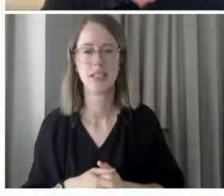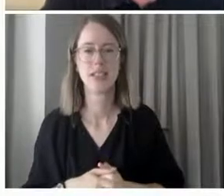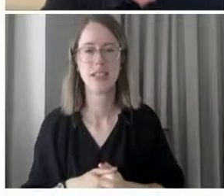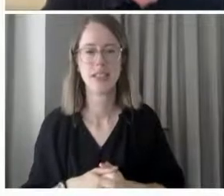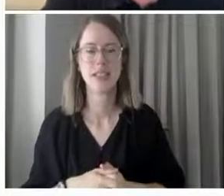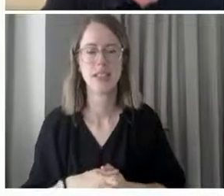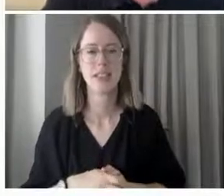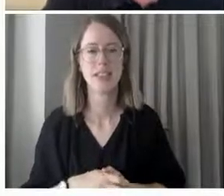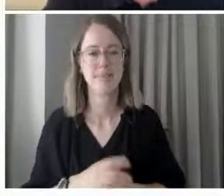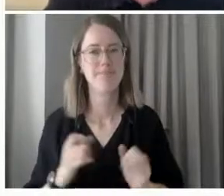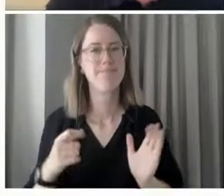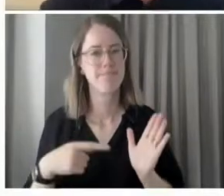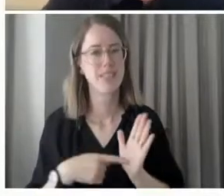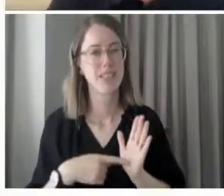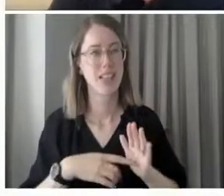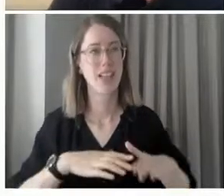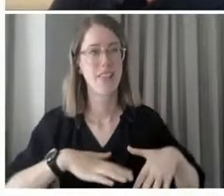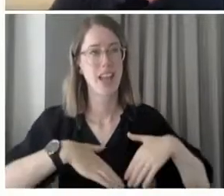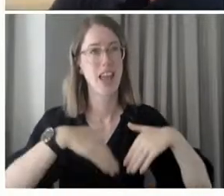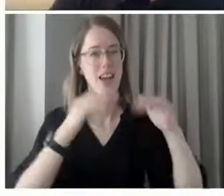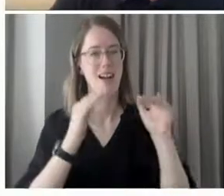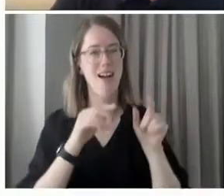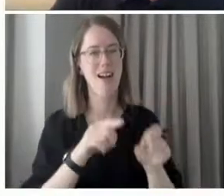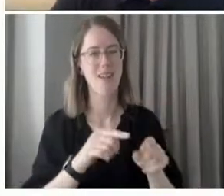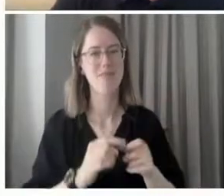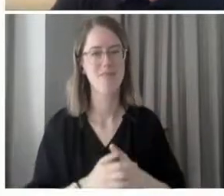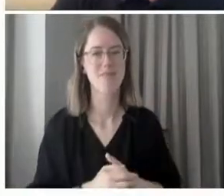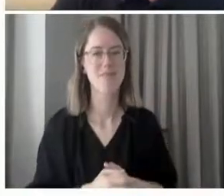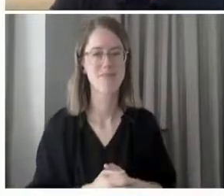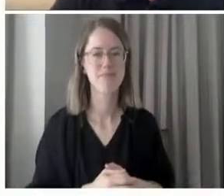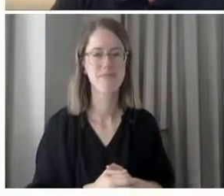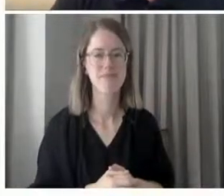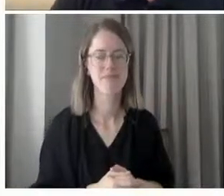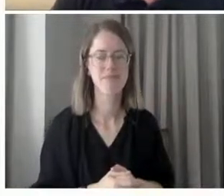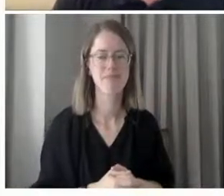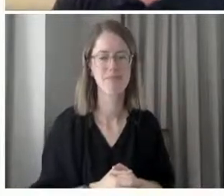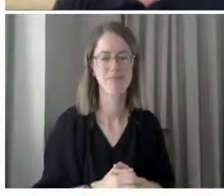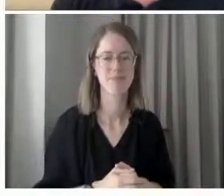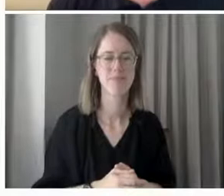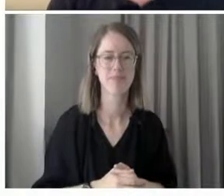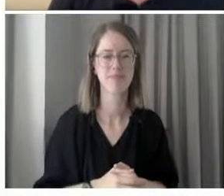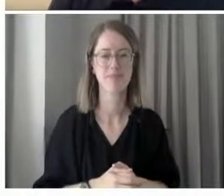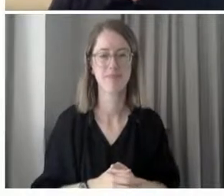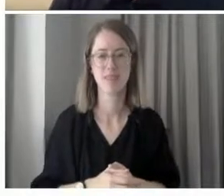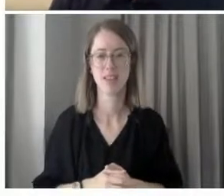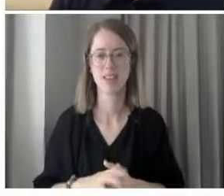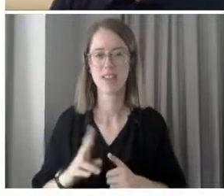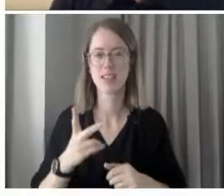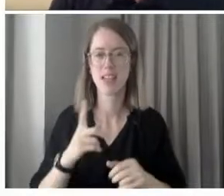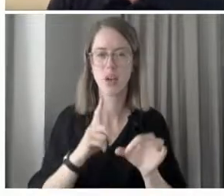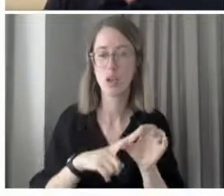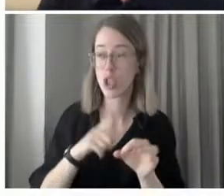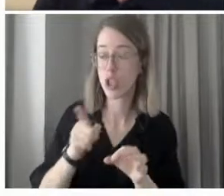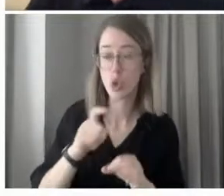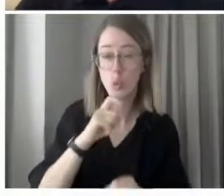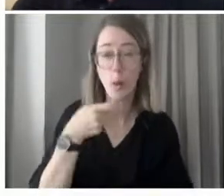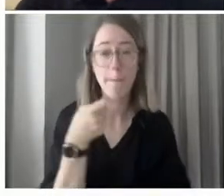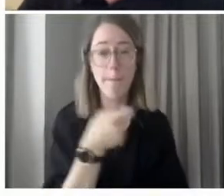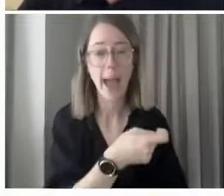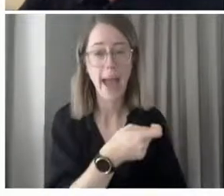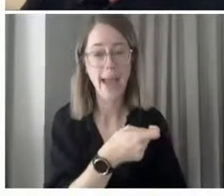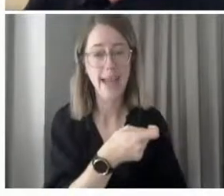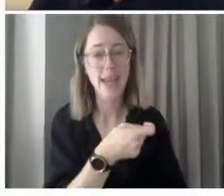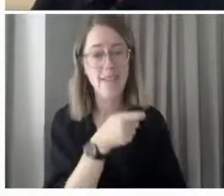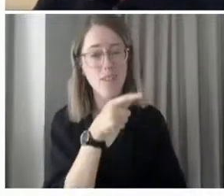So it's significantly higher. And then if we ask this second question, which is, would you pay for